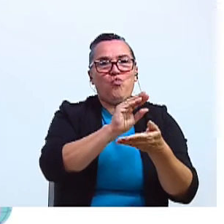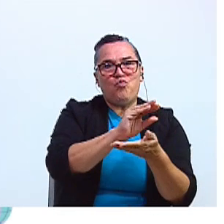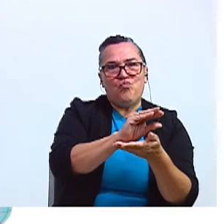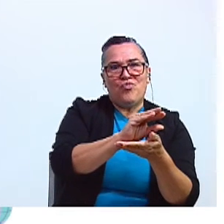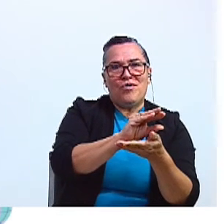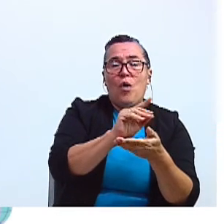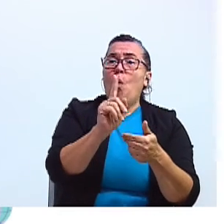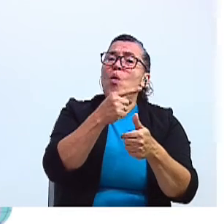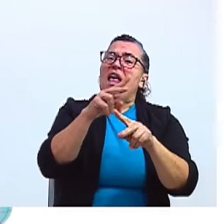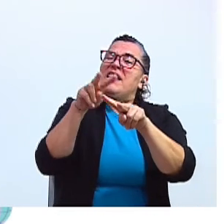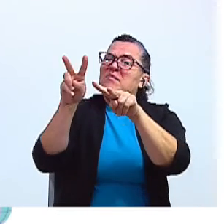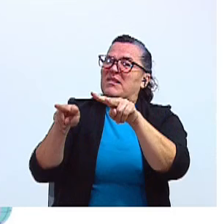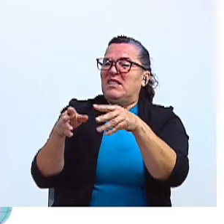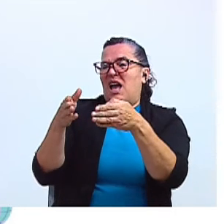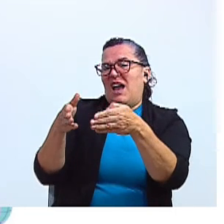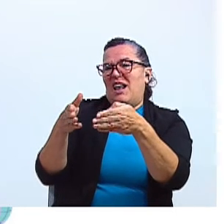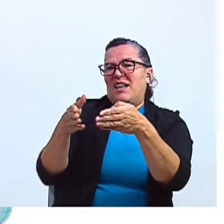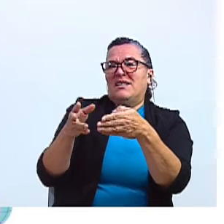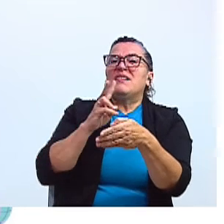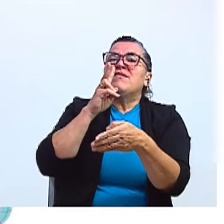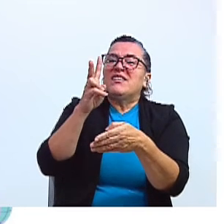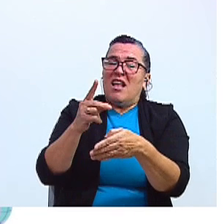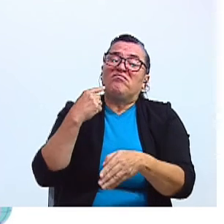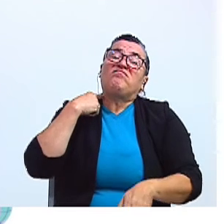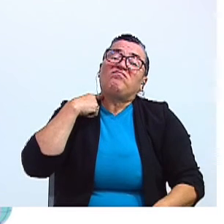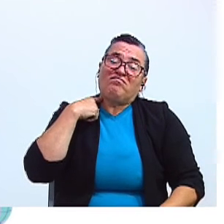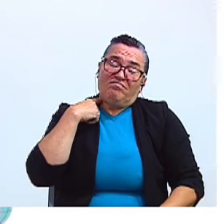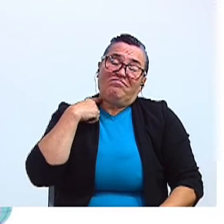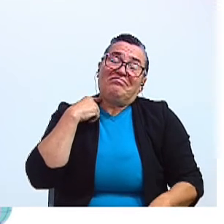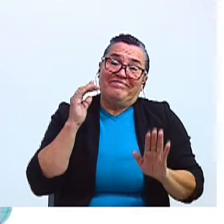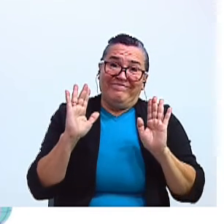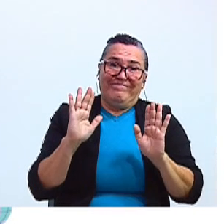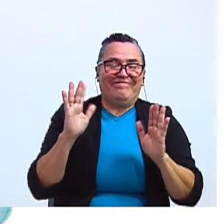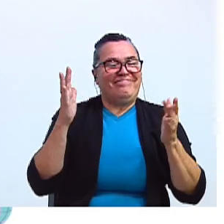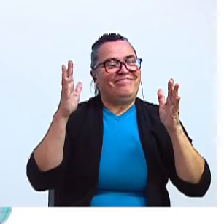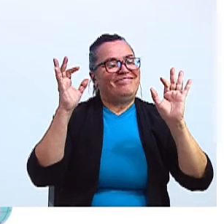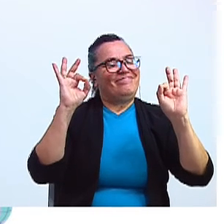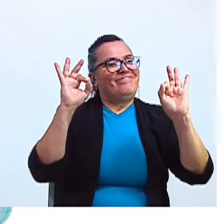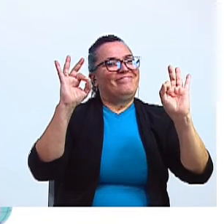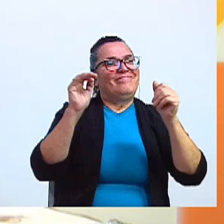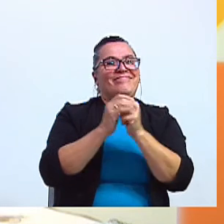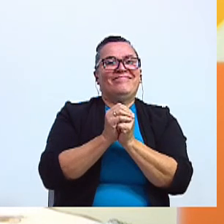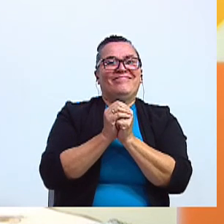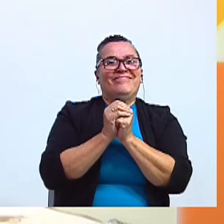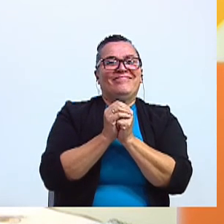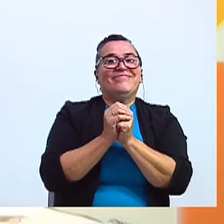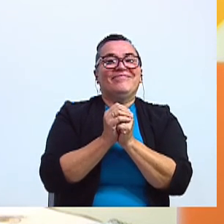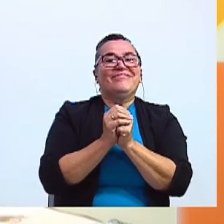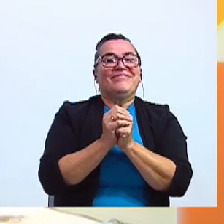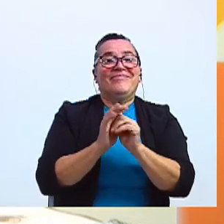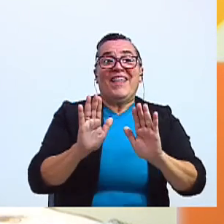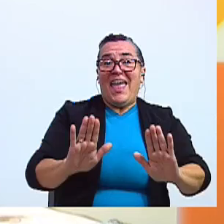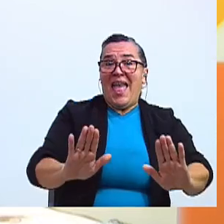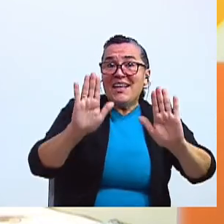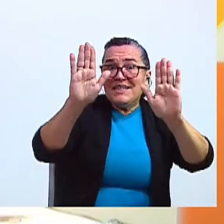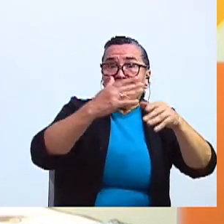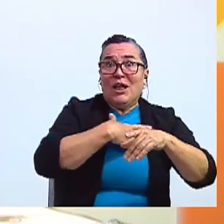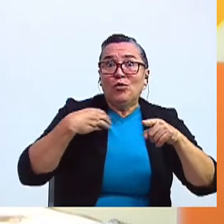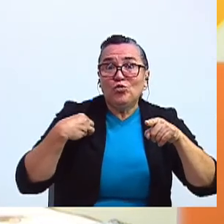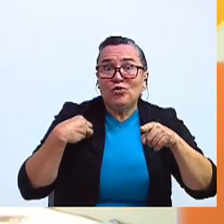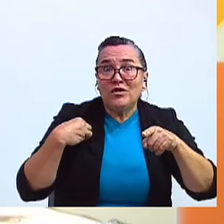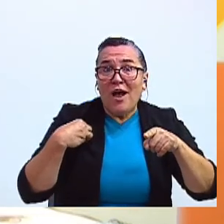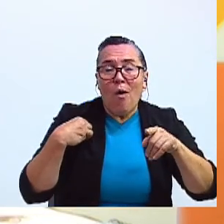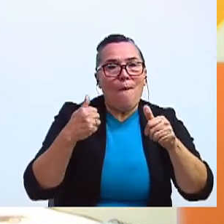one disadvantage, and it is really expensive. Very good. Excellent. Did you like it,